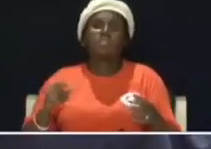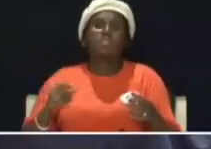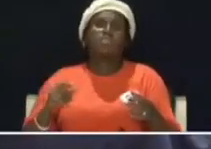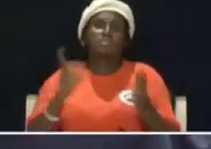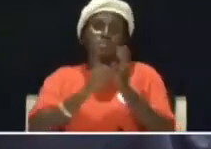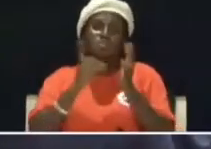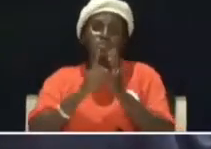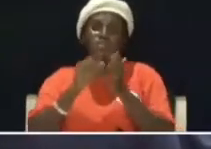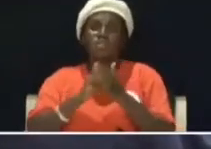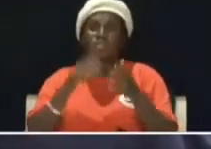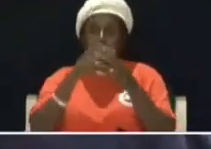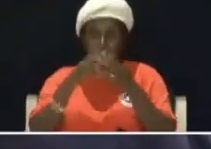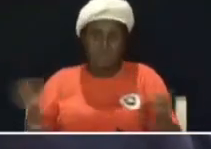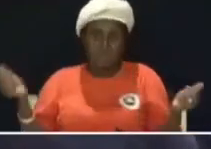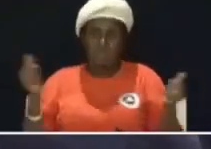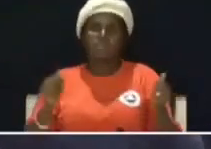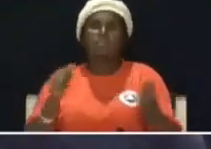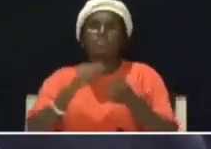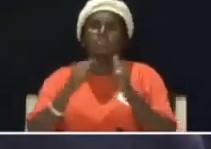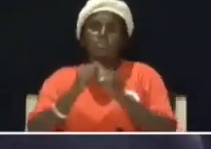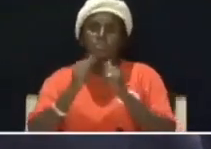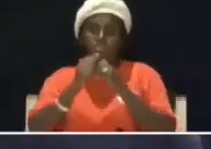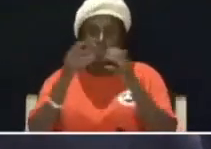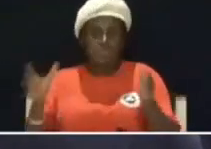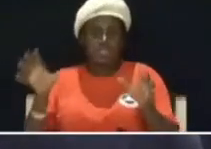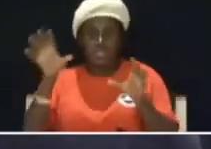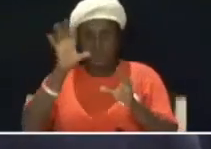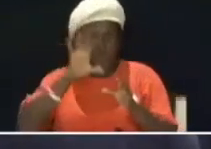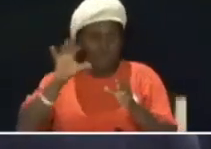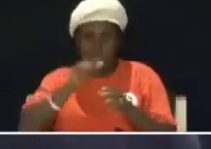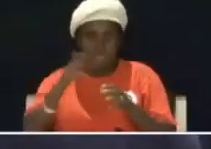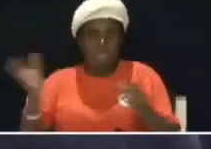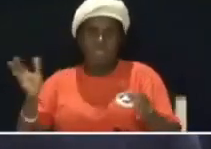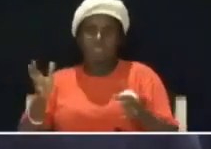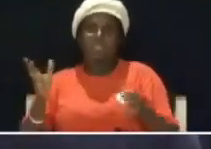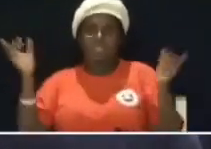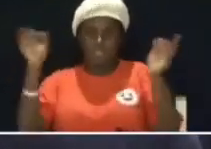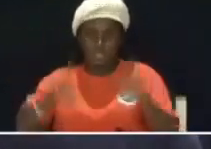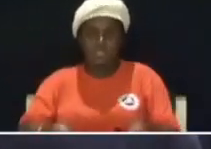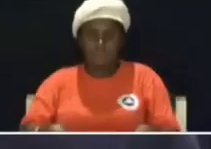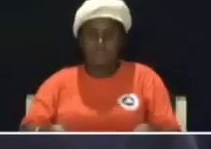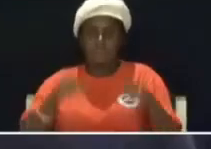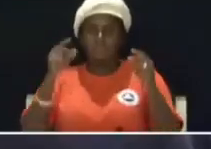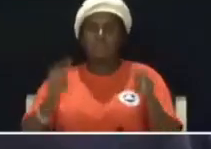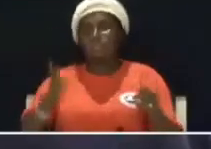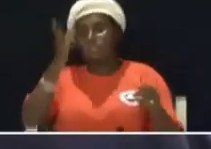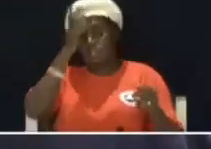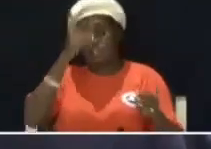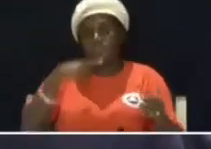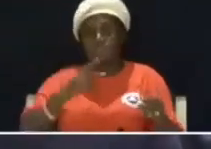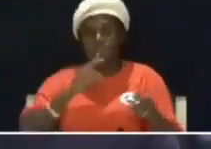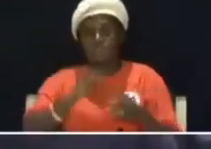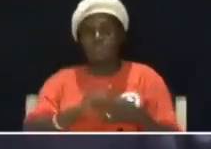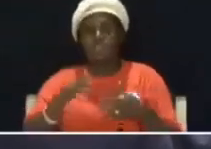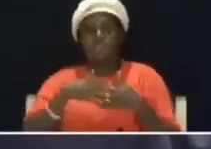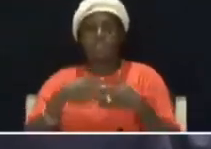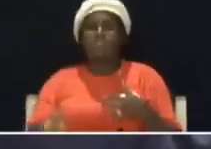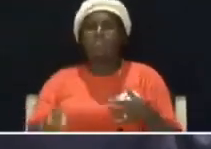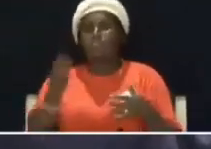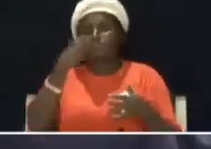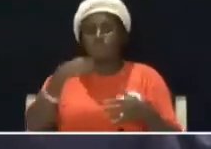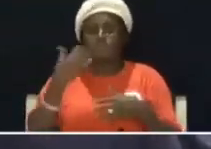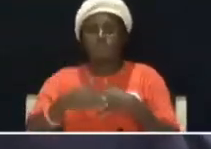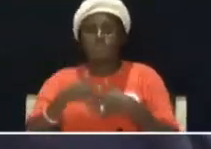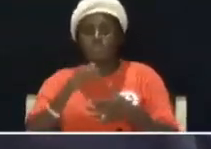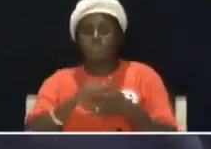the problem without looking at any x-ray. So I came here, and immediately Daddy told us that after we took bread, we should